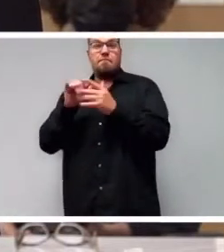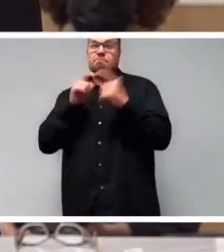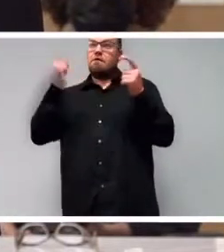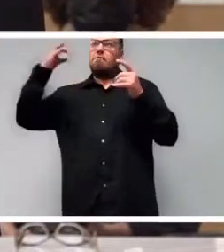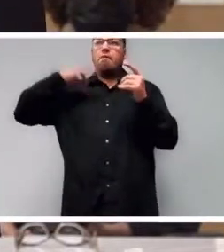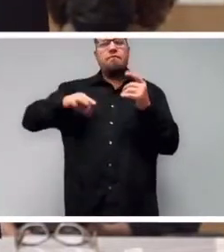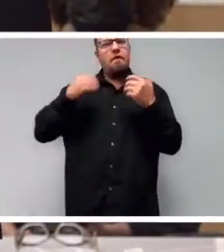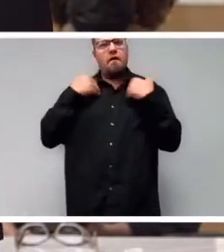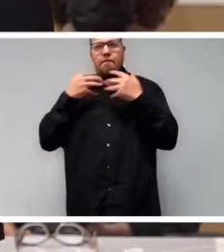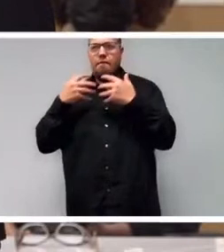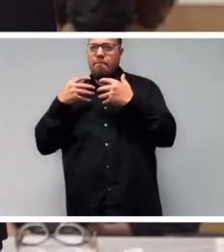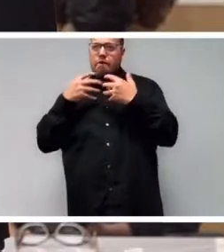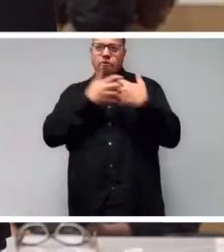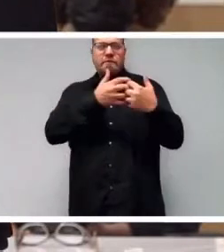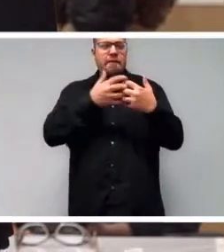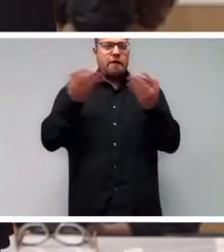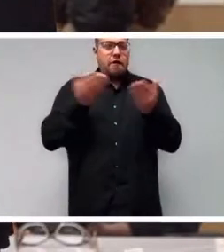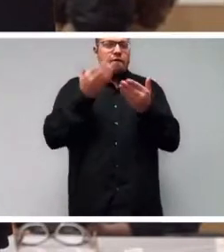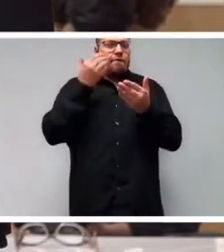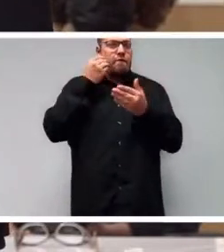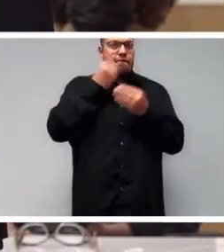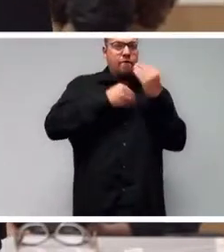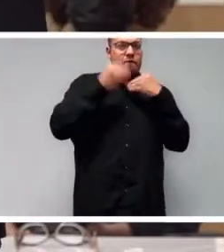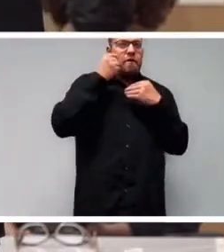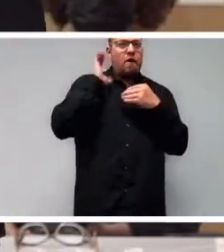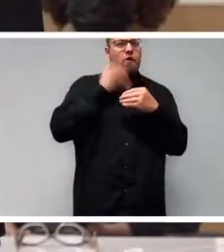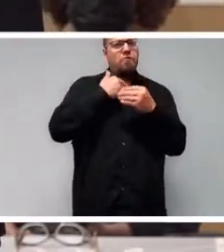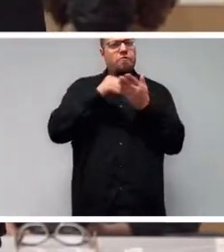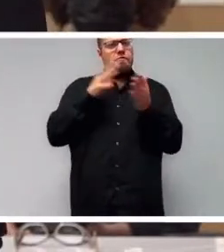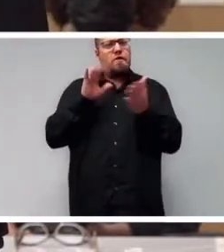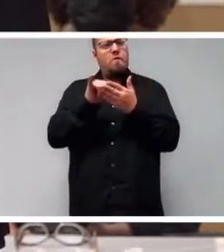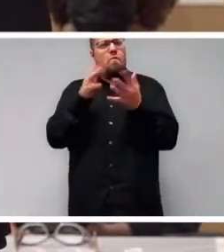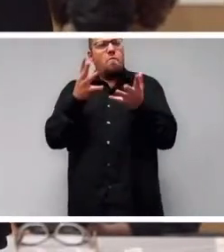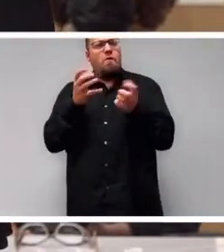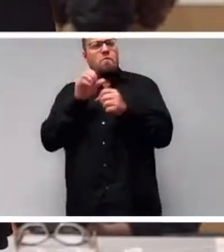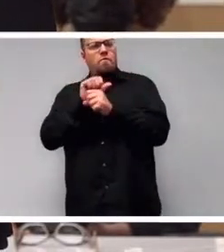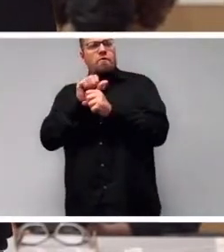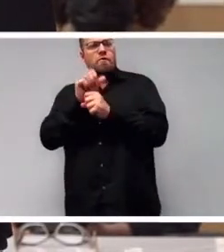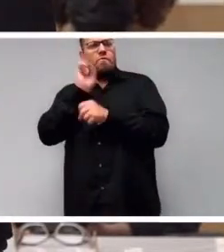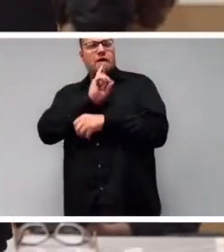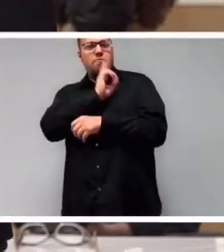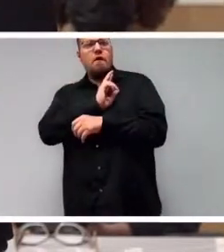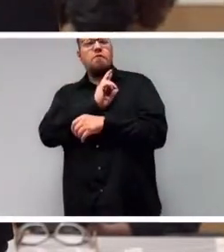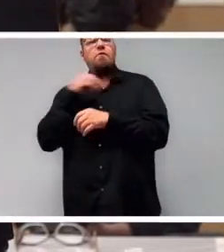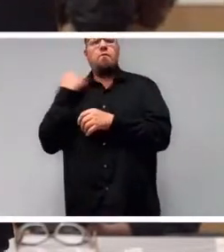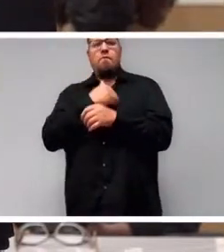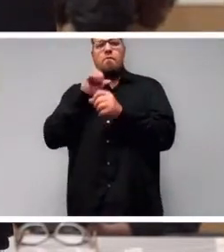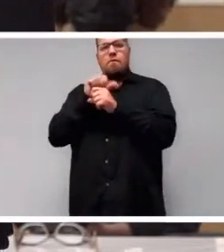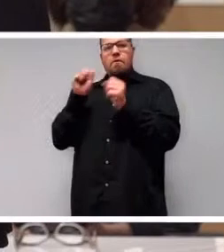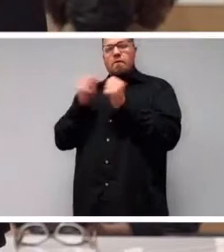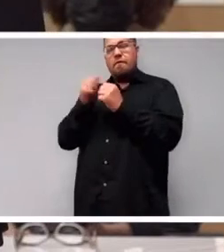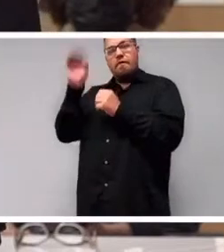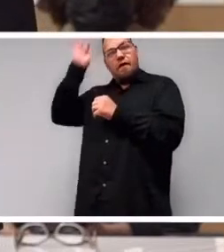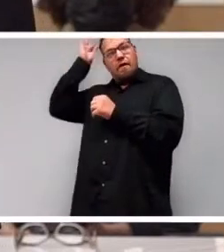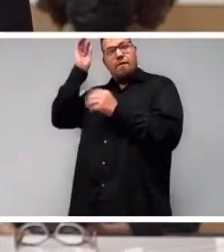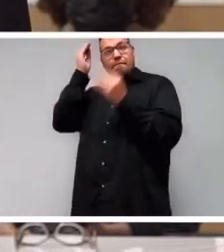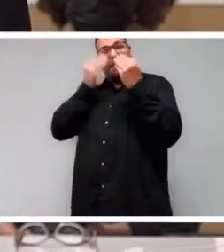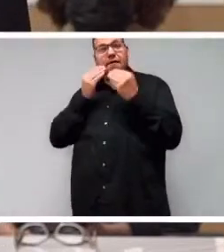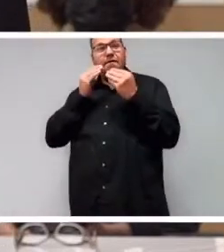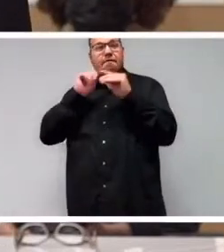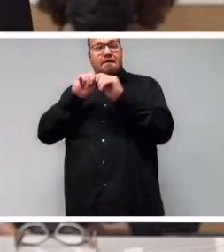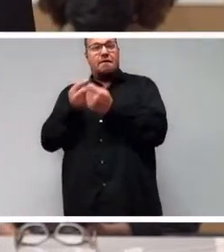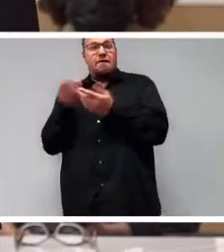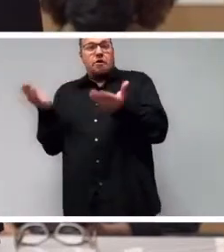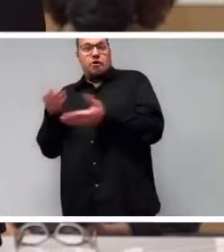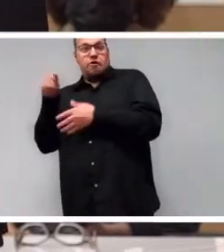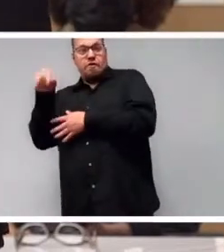for culinary for our students that want to work in restaurants. I think we've also started to work with our cosmetology program here on some training opportunities